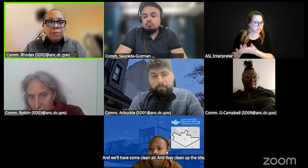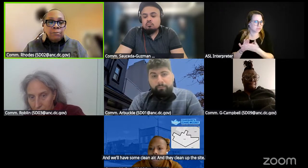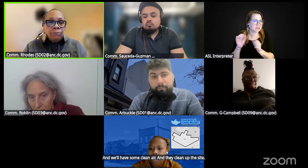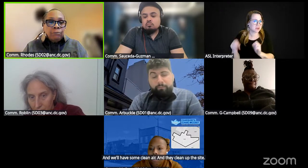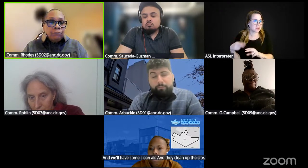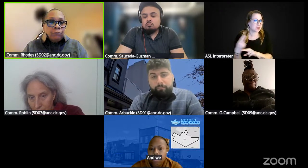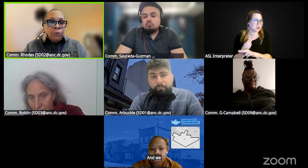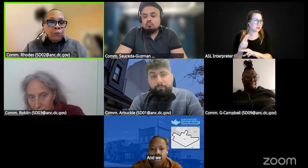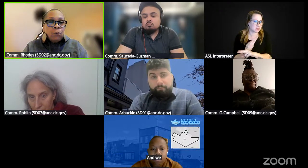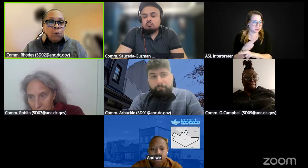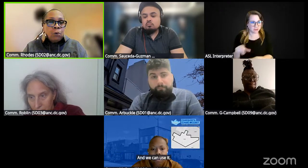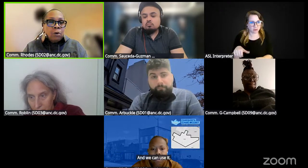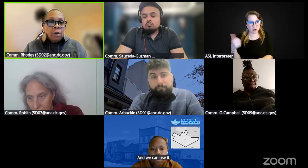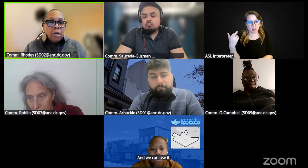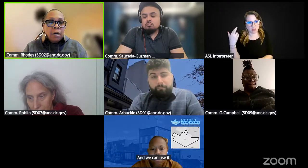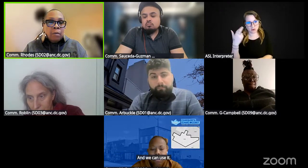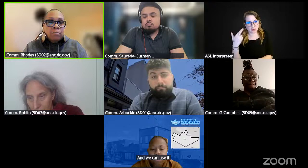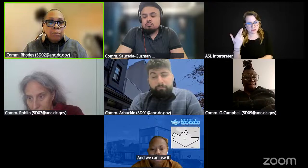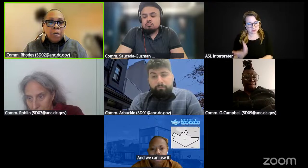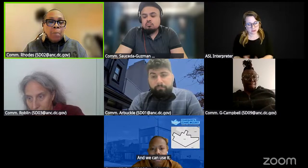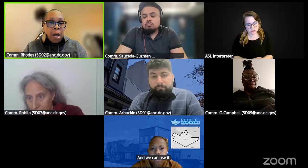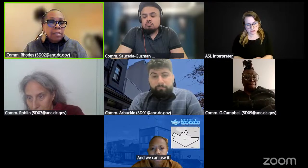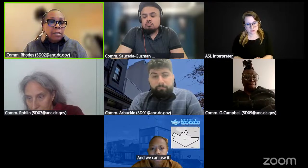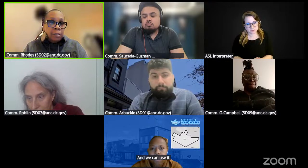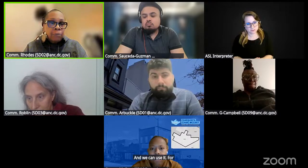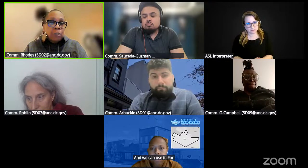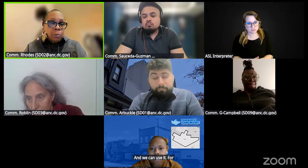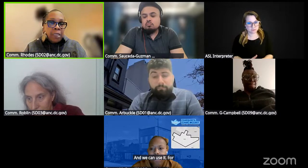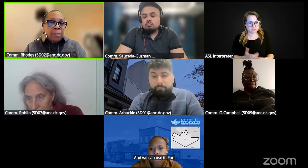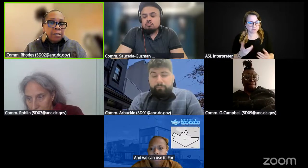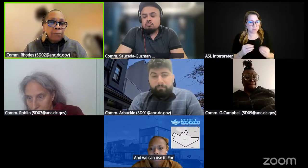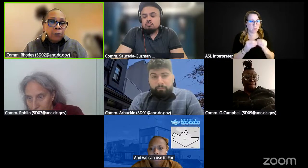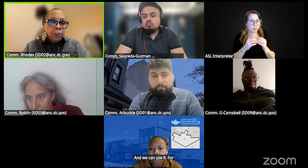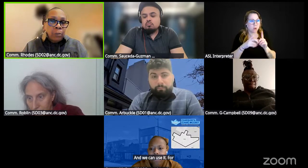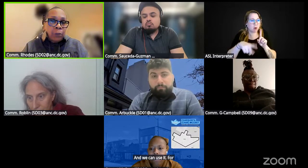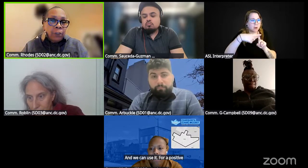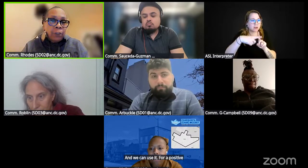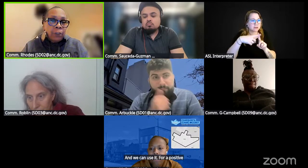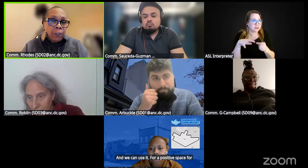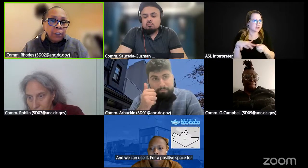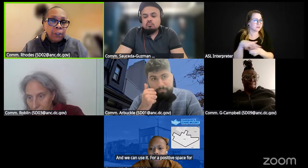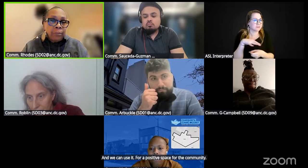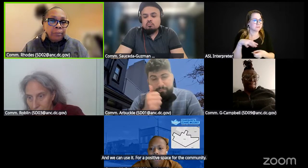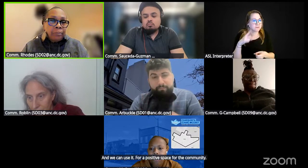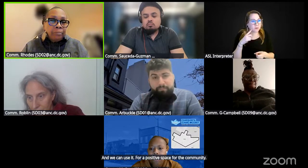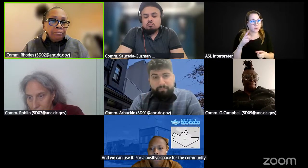it for a positive space for the community.